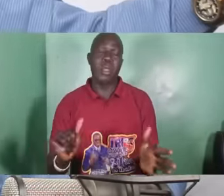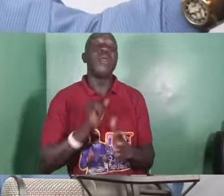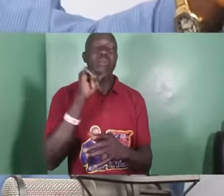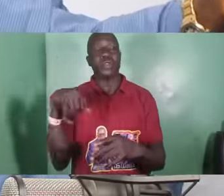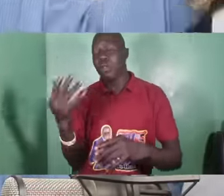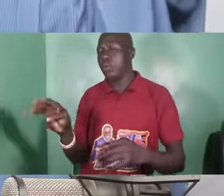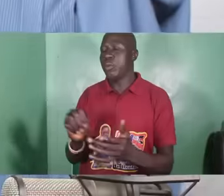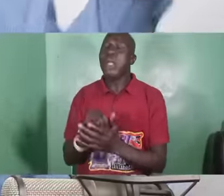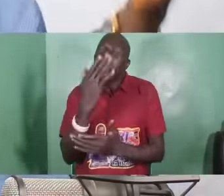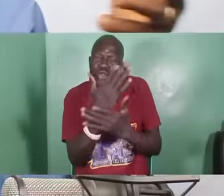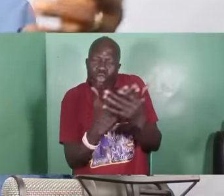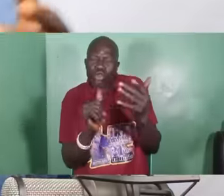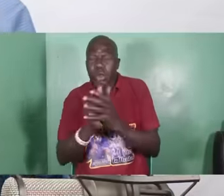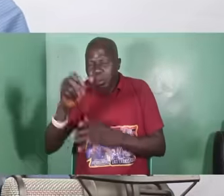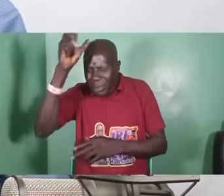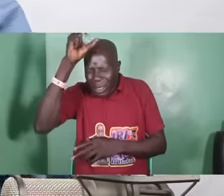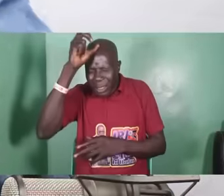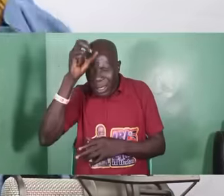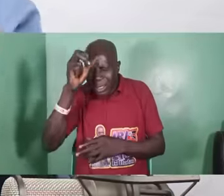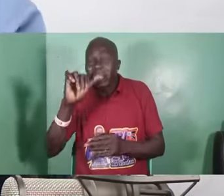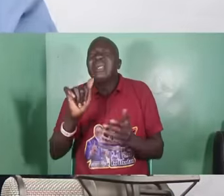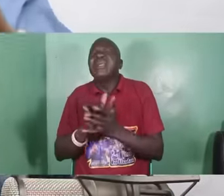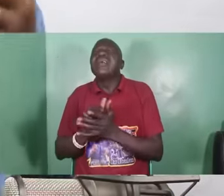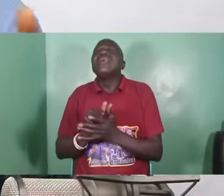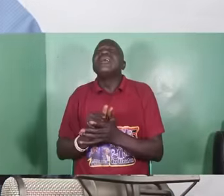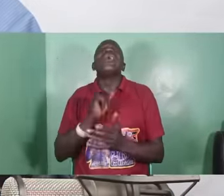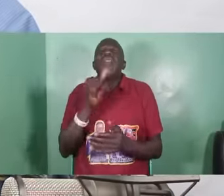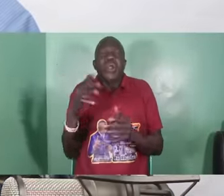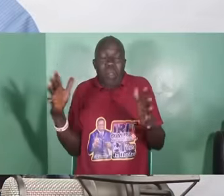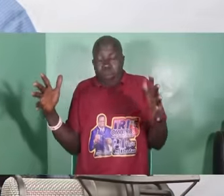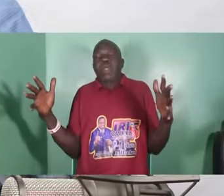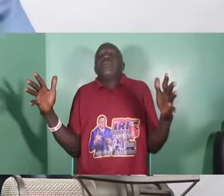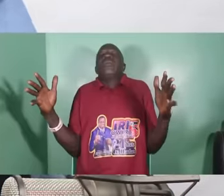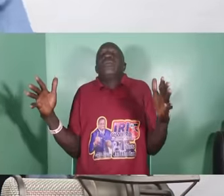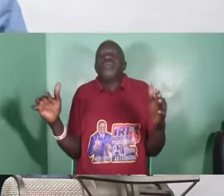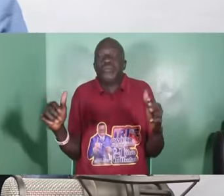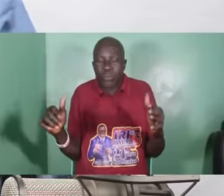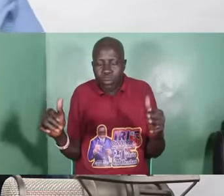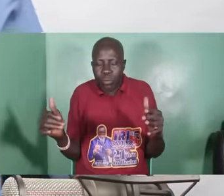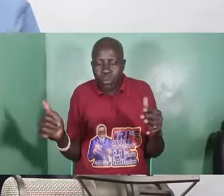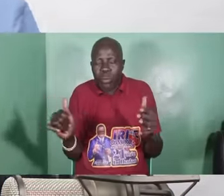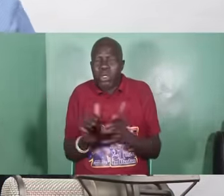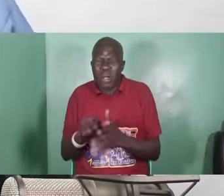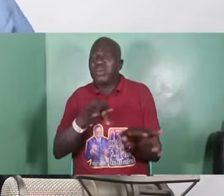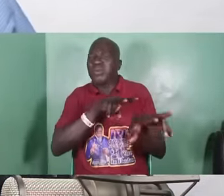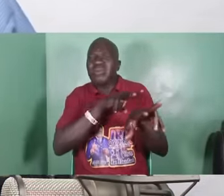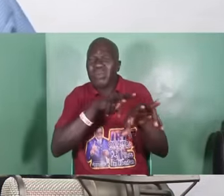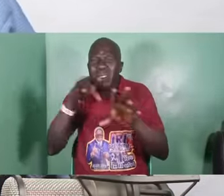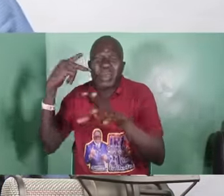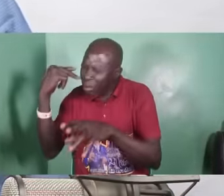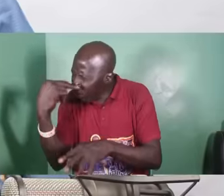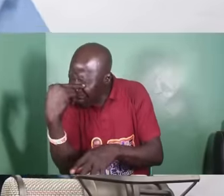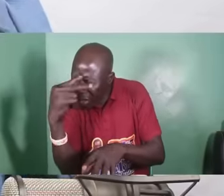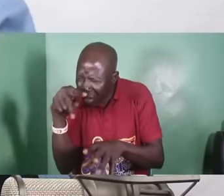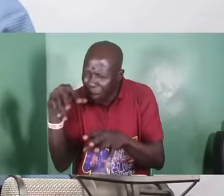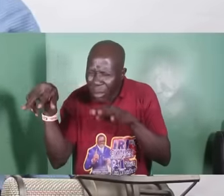Amen. Amen. Amen. Amen. Amen. Amen. Amen. There are some giants. They are not fast. The giants